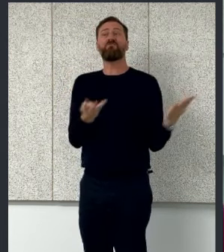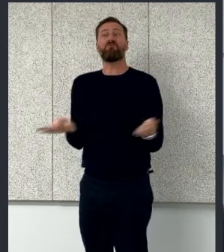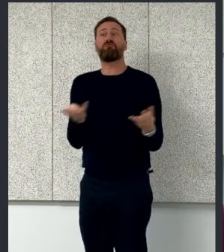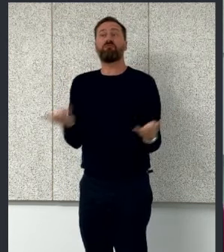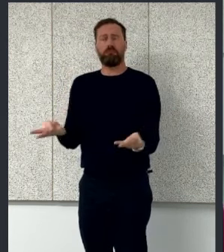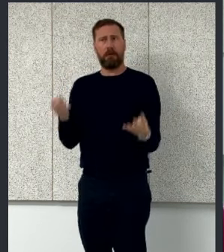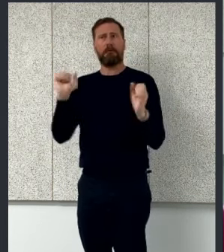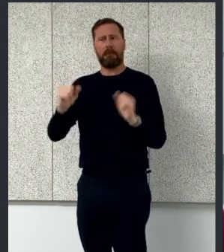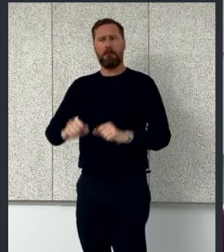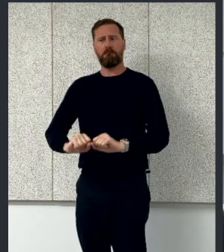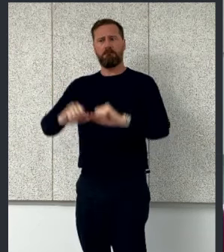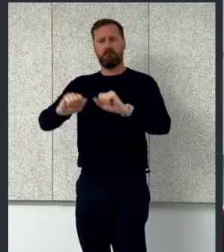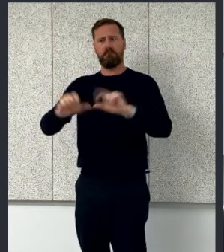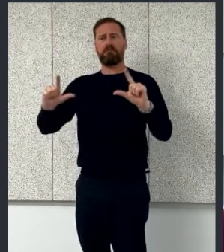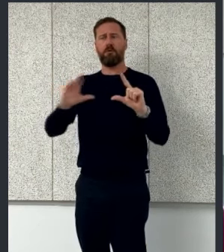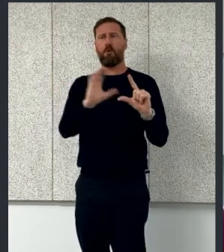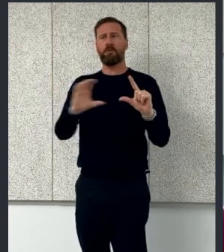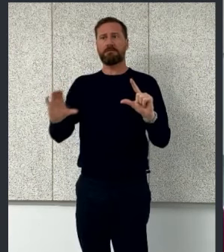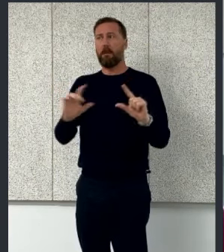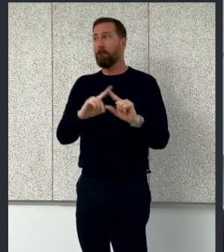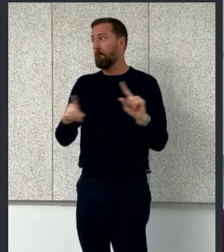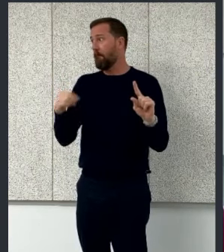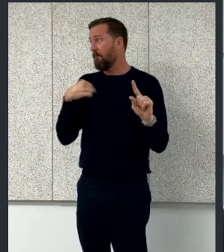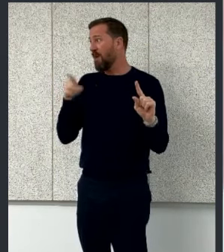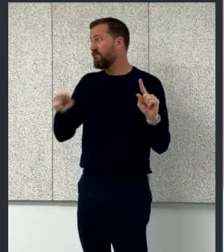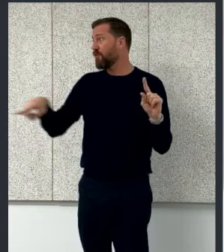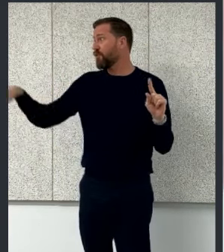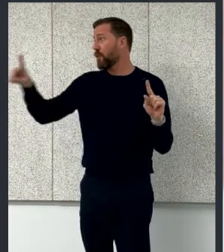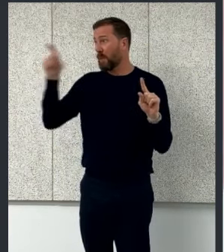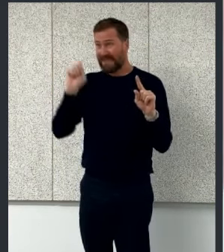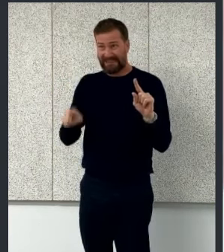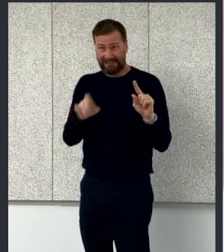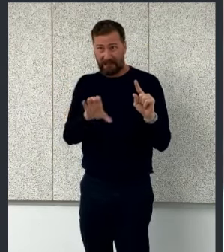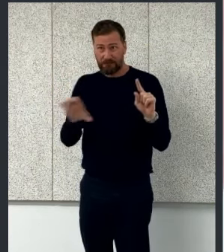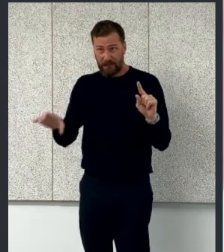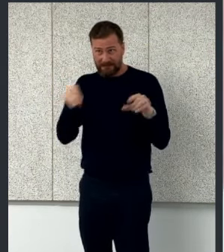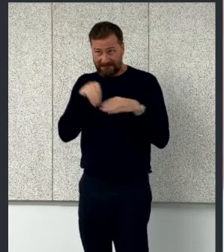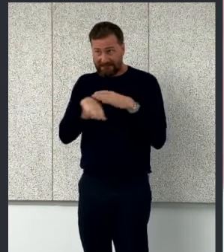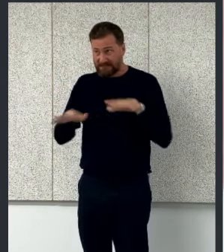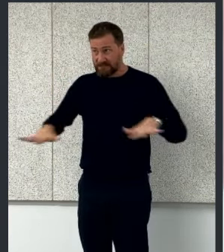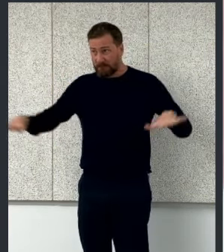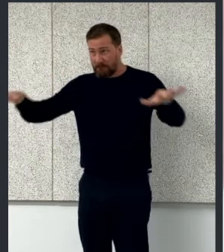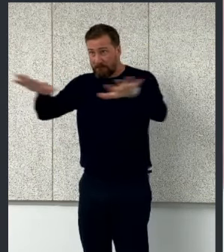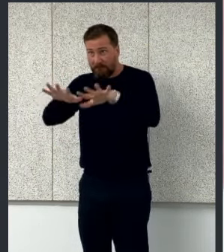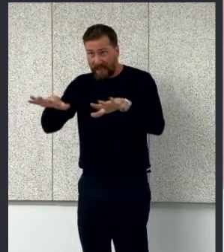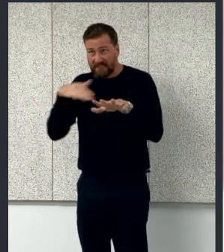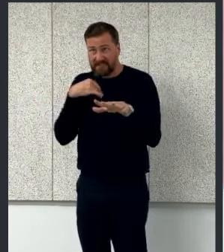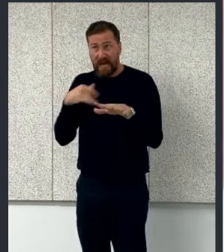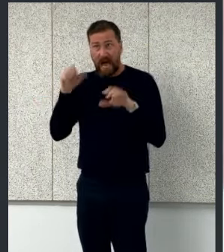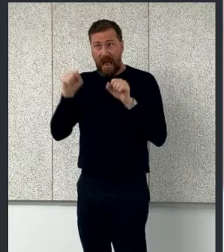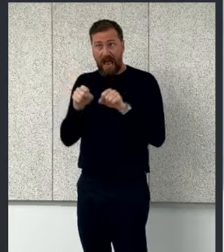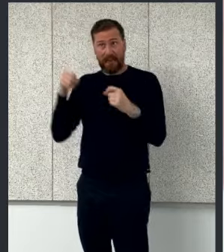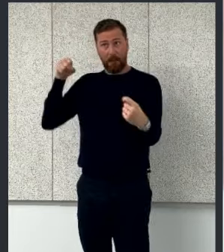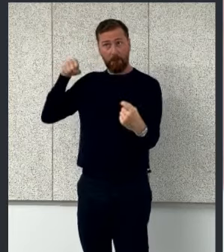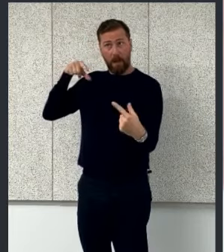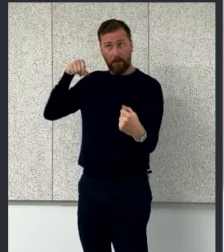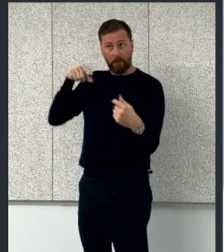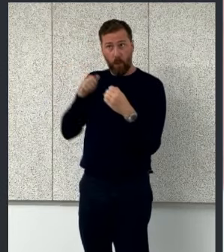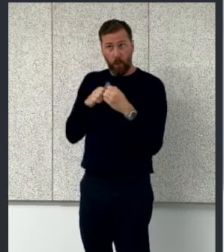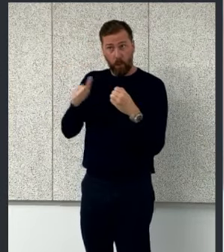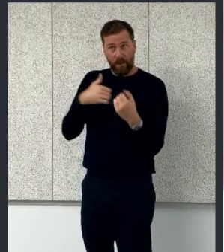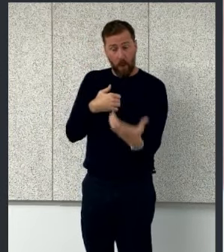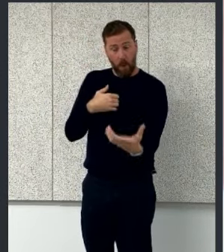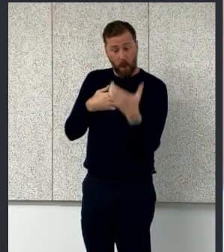can get devices for anyone who might utilize captions in this space. Is there anyone who would be benefited by having a device that they could